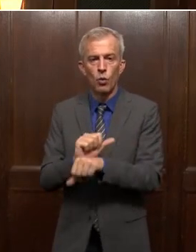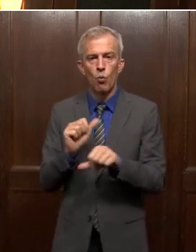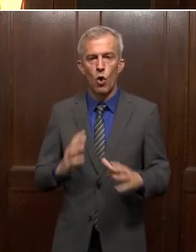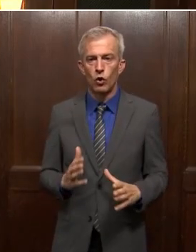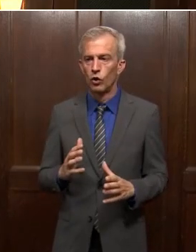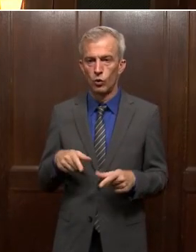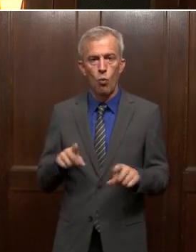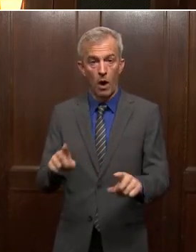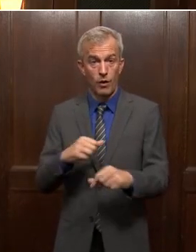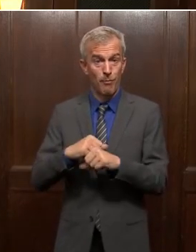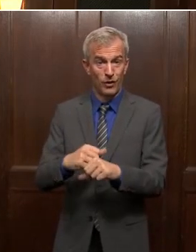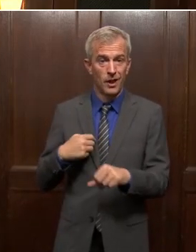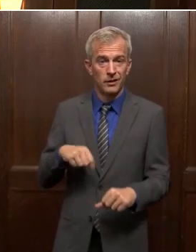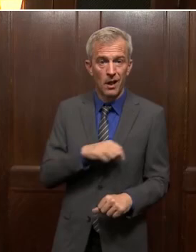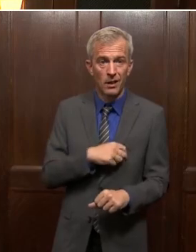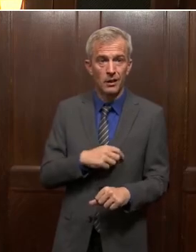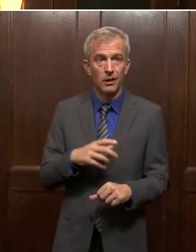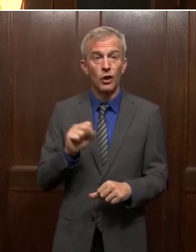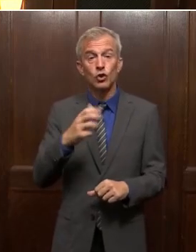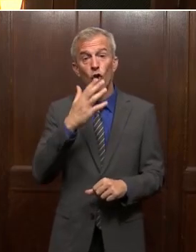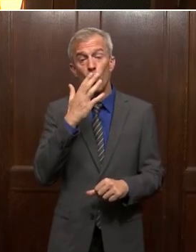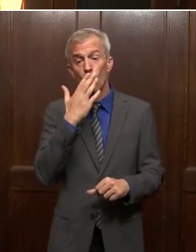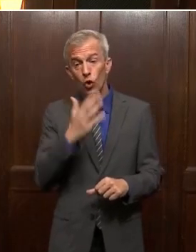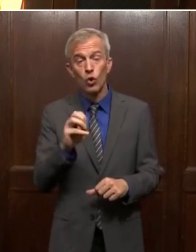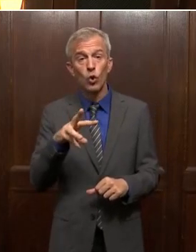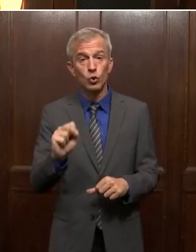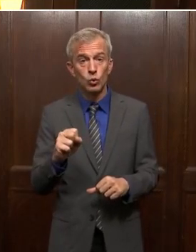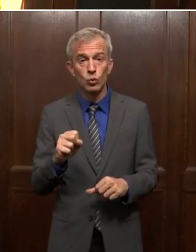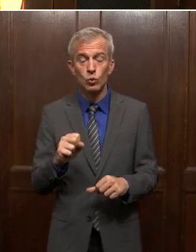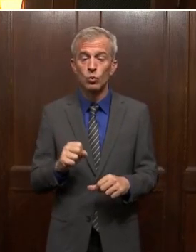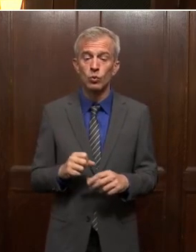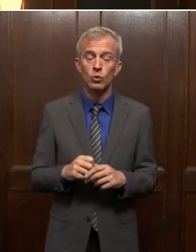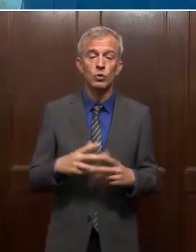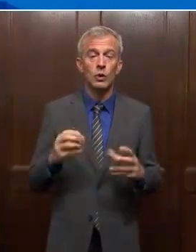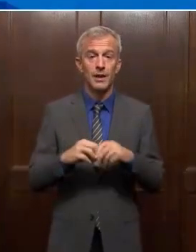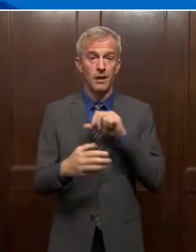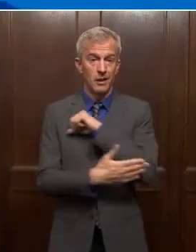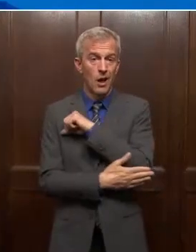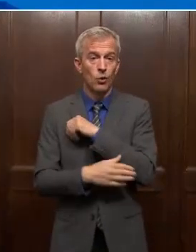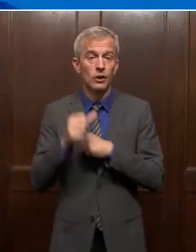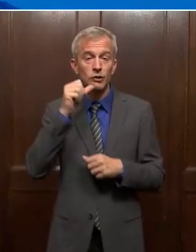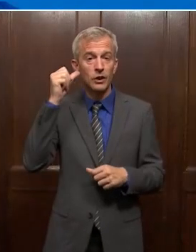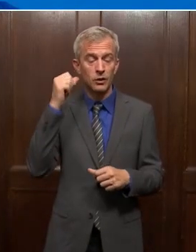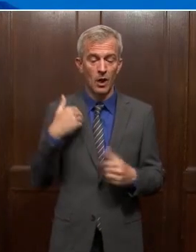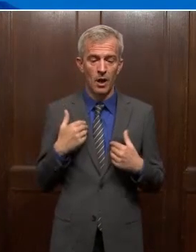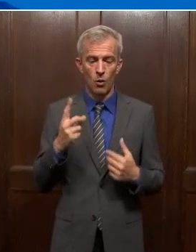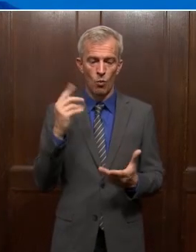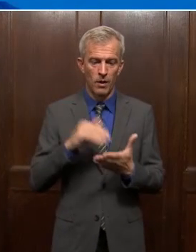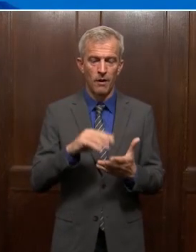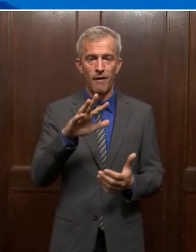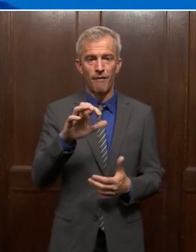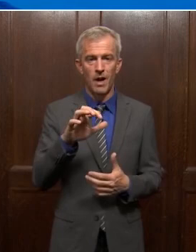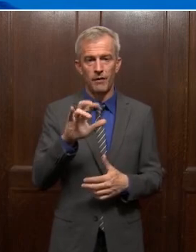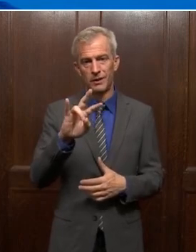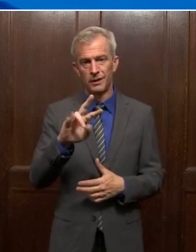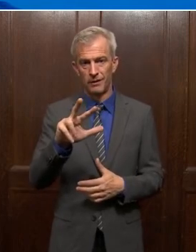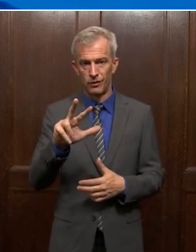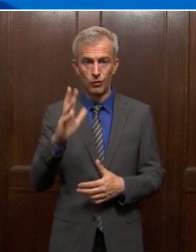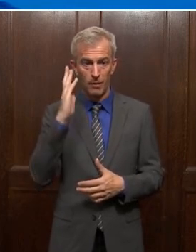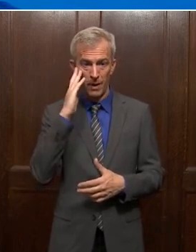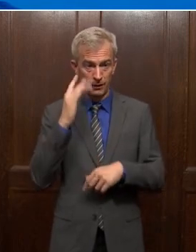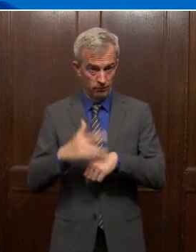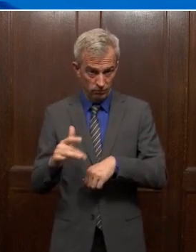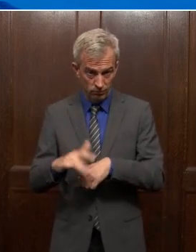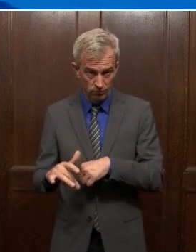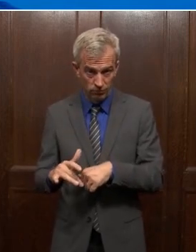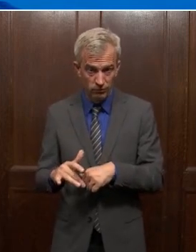So, good news again across our county and our general emergency hospitals. Yesterday we had 1,573 beds